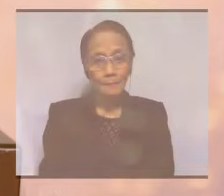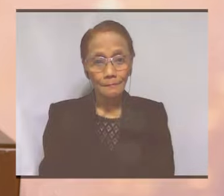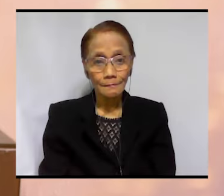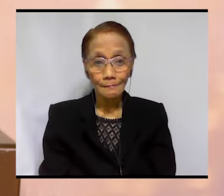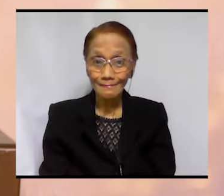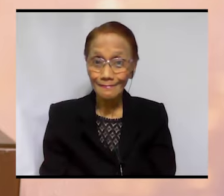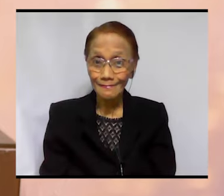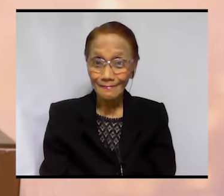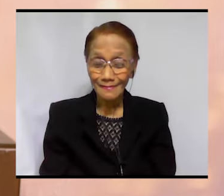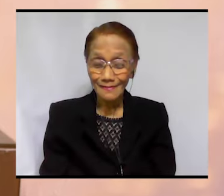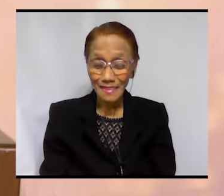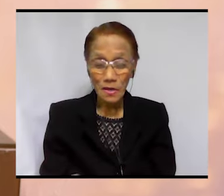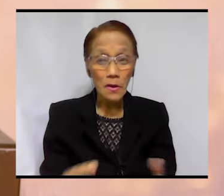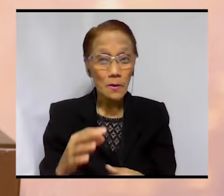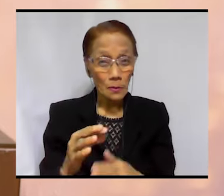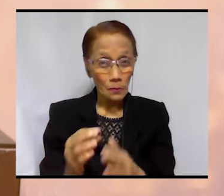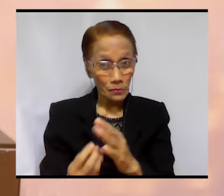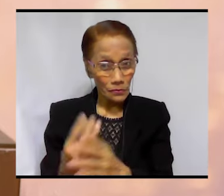Fruitful faith.